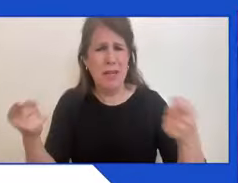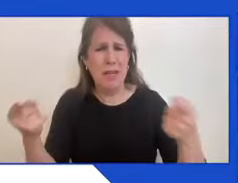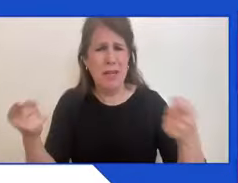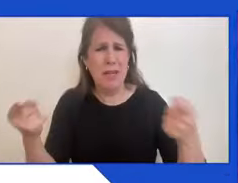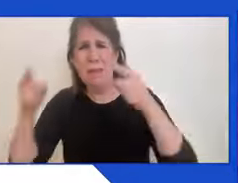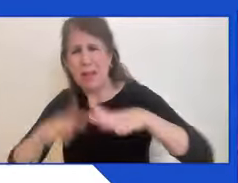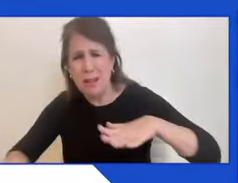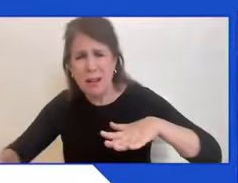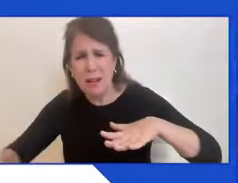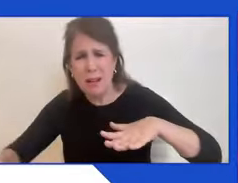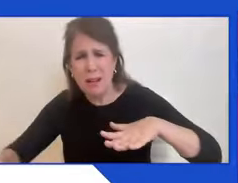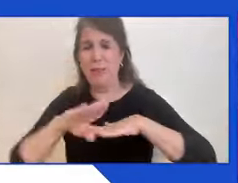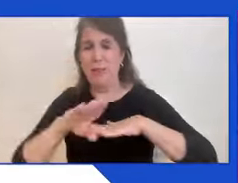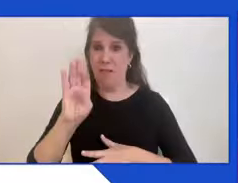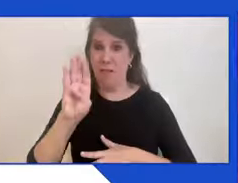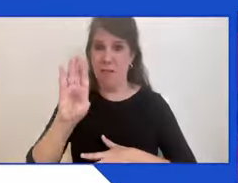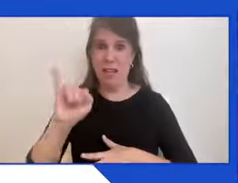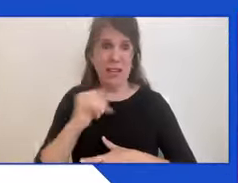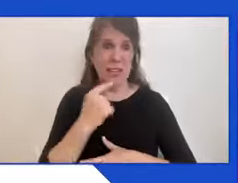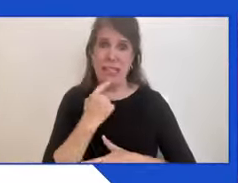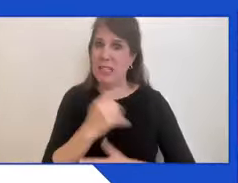been unprecedented,